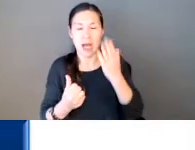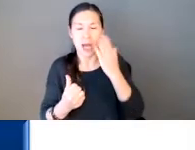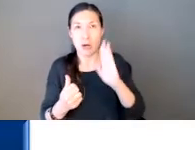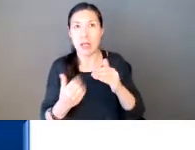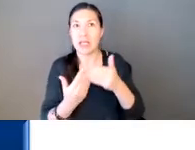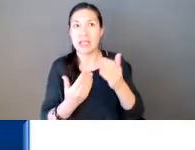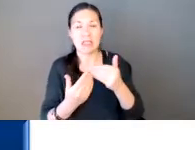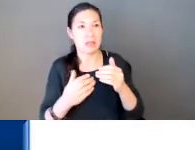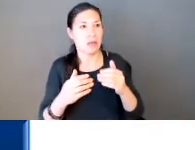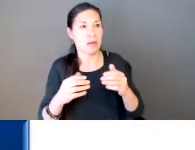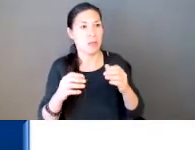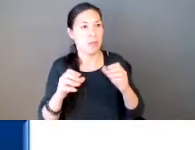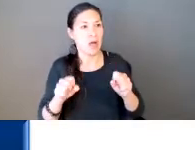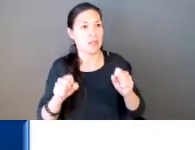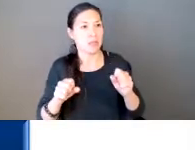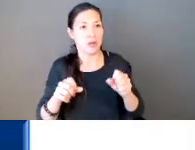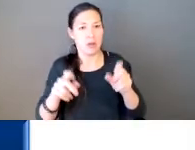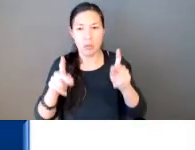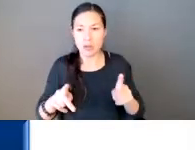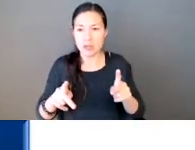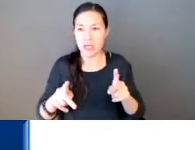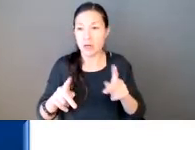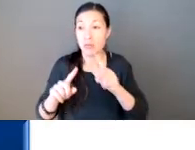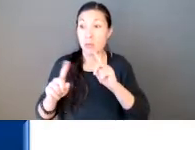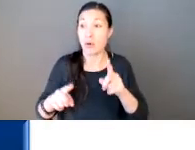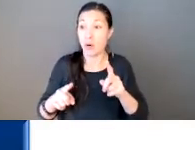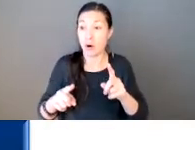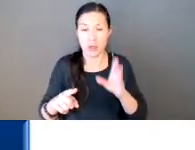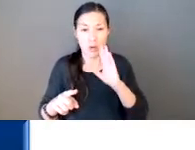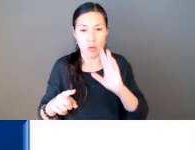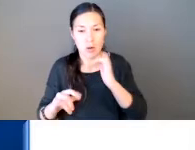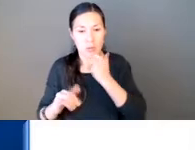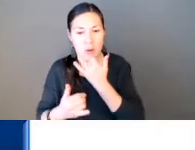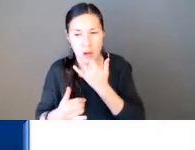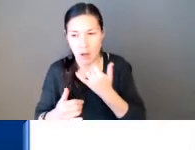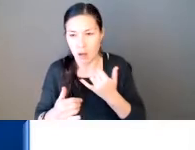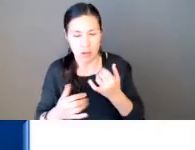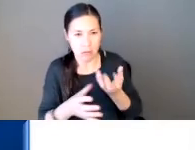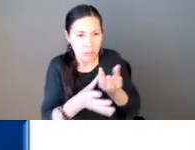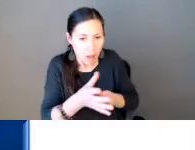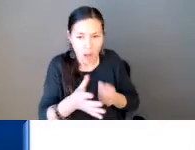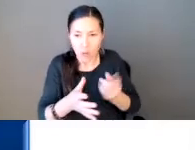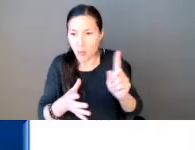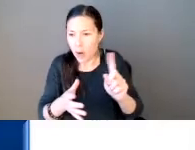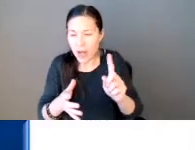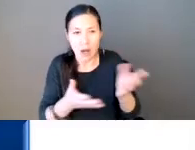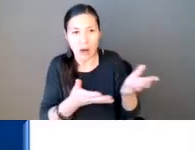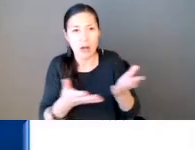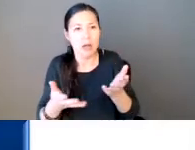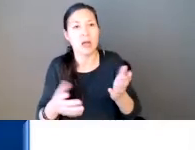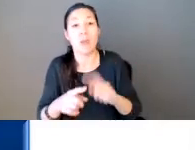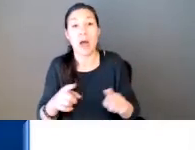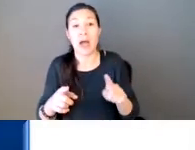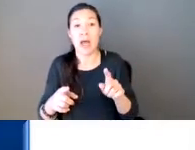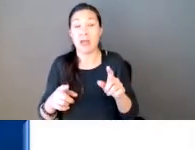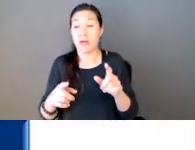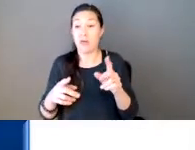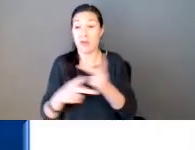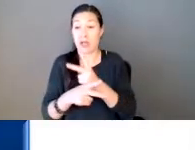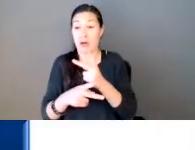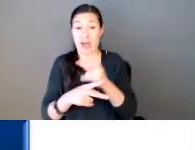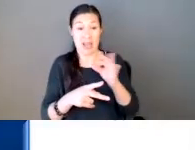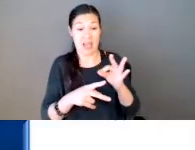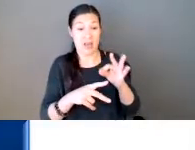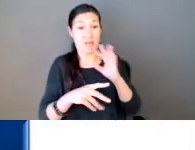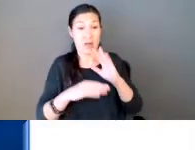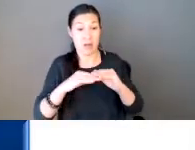do is, if the person or the individual is over 60, to file the report with our system, and then we'll determine where it's best